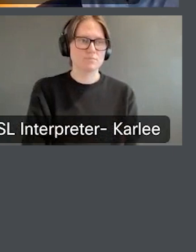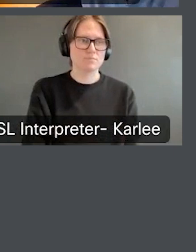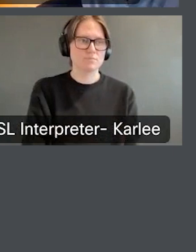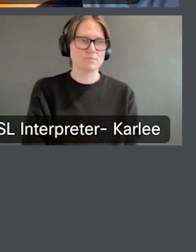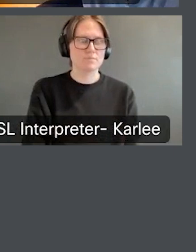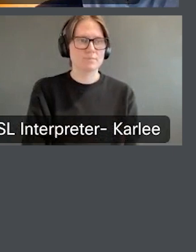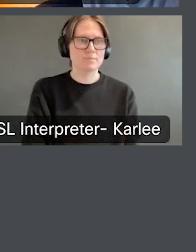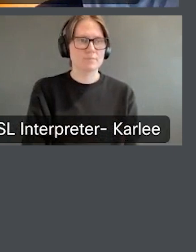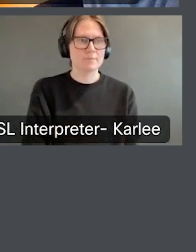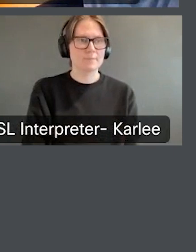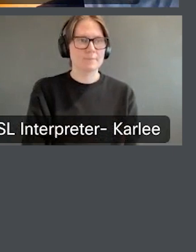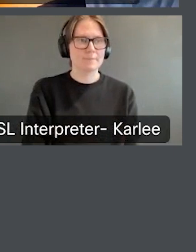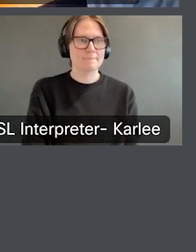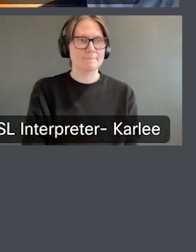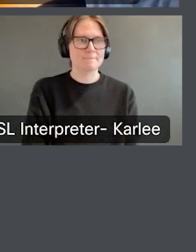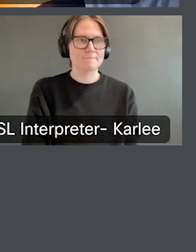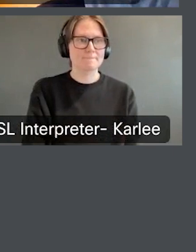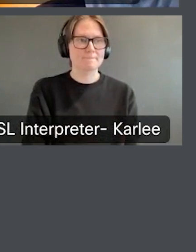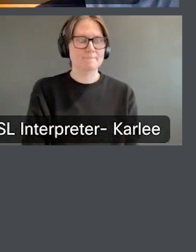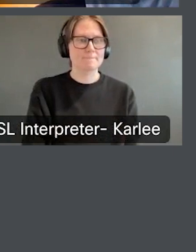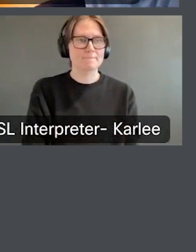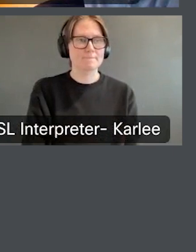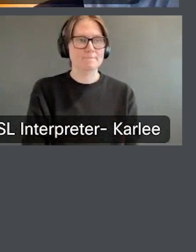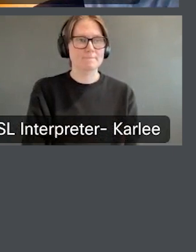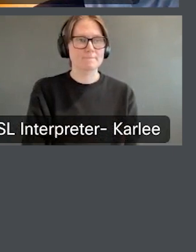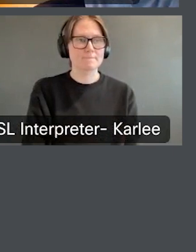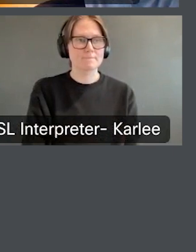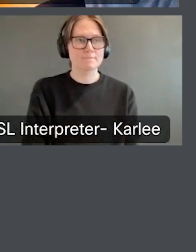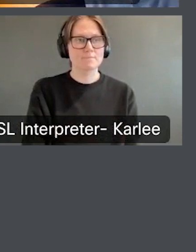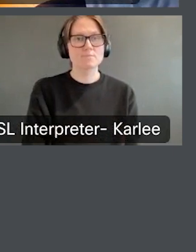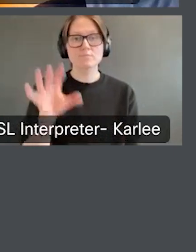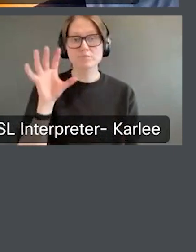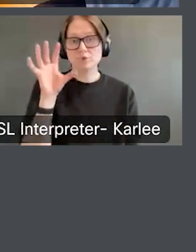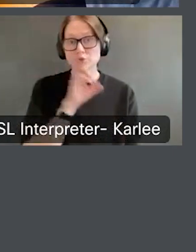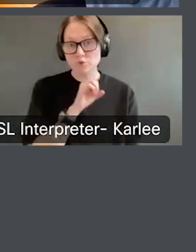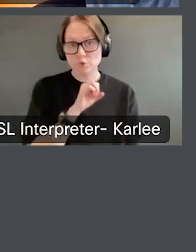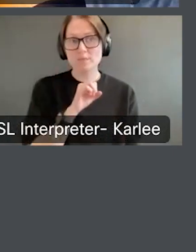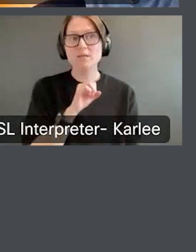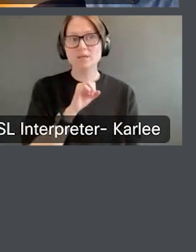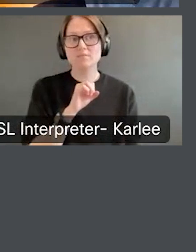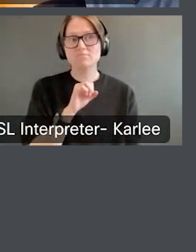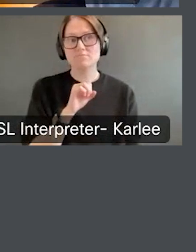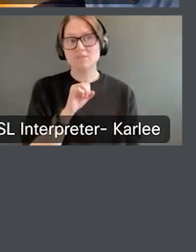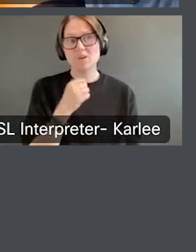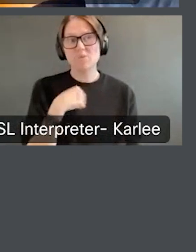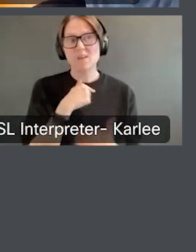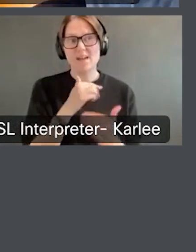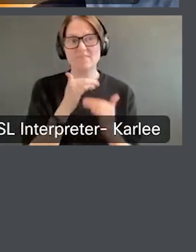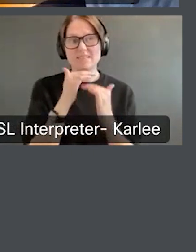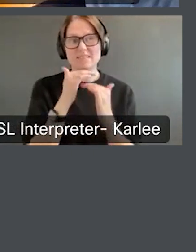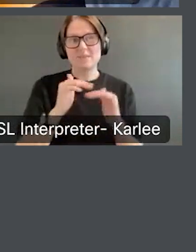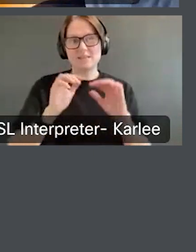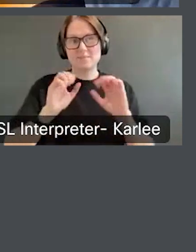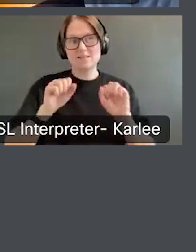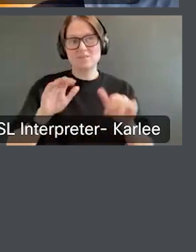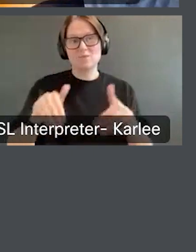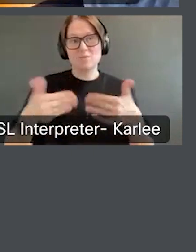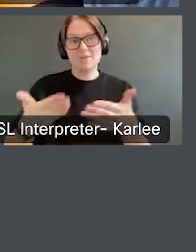have a limited capacity for providing care, which we do,